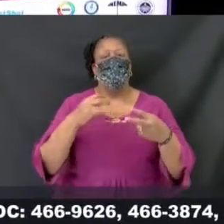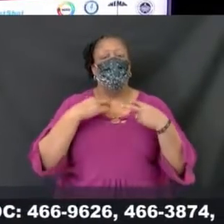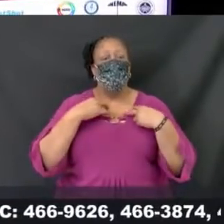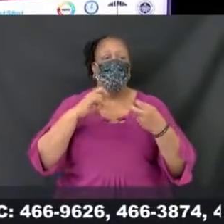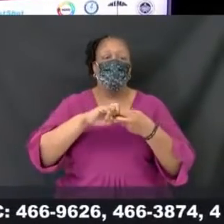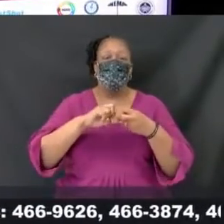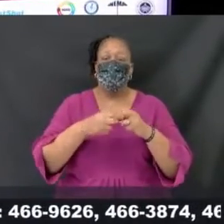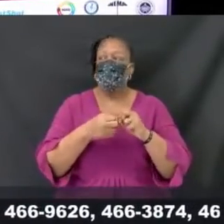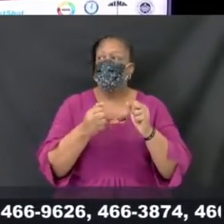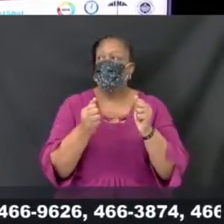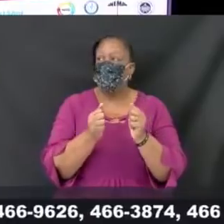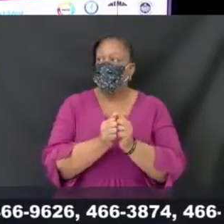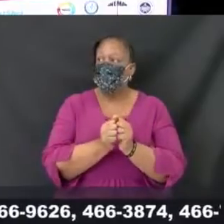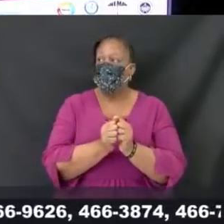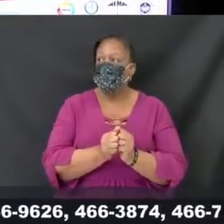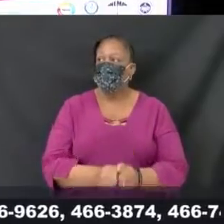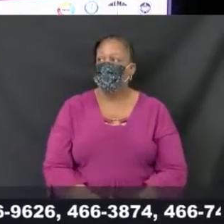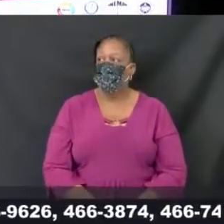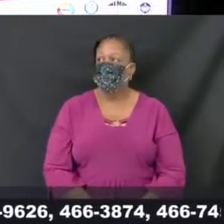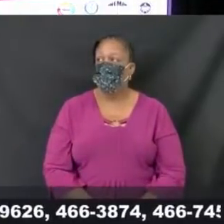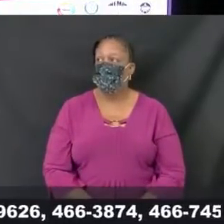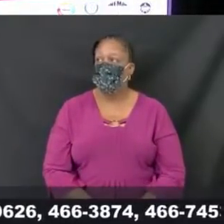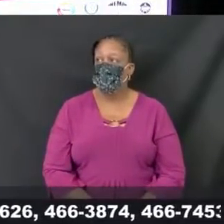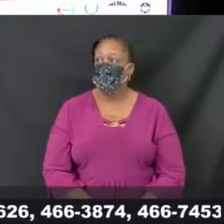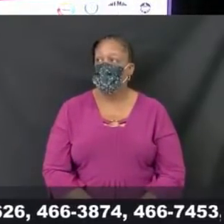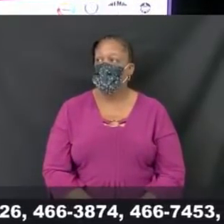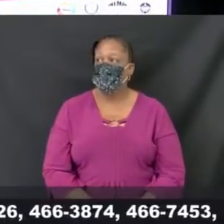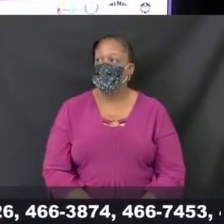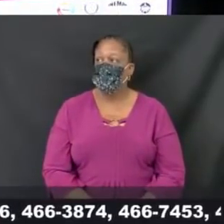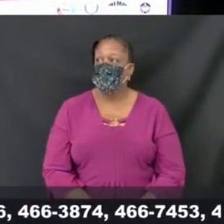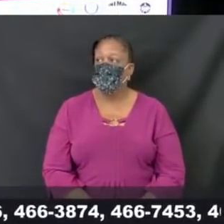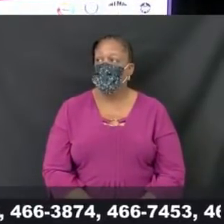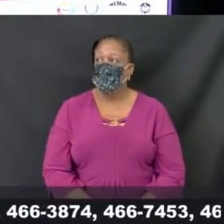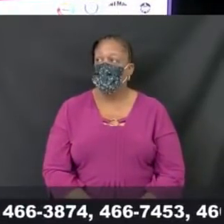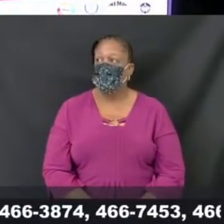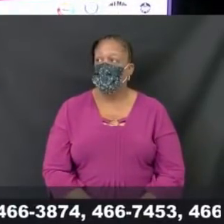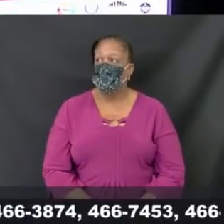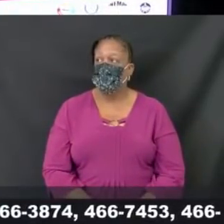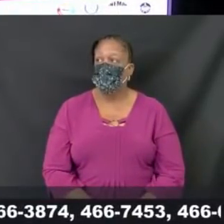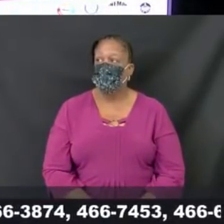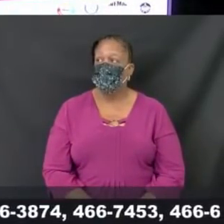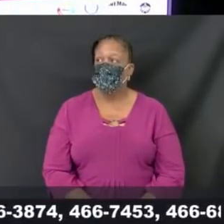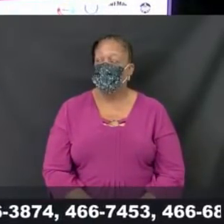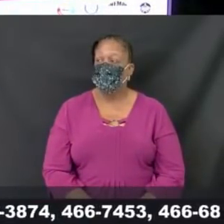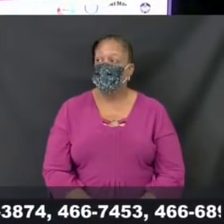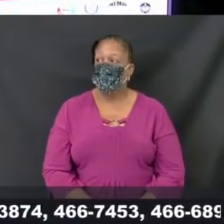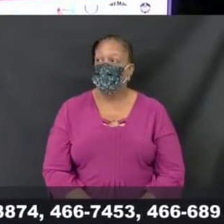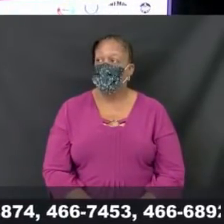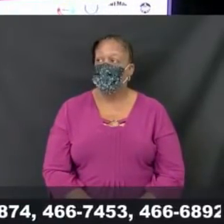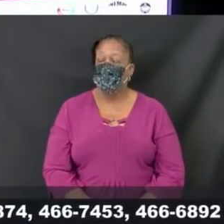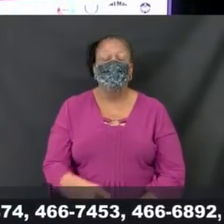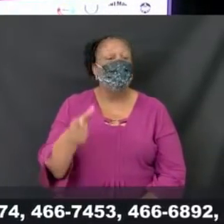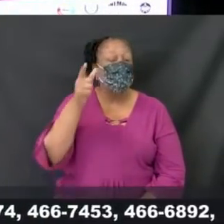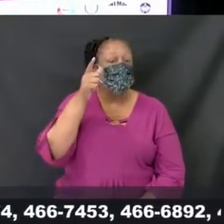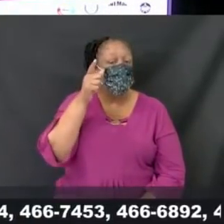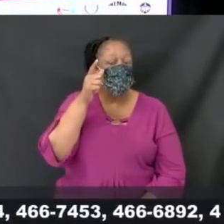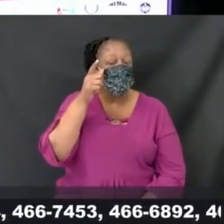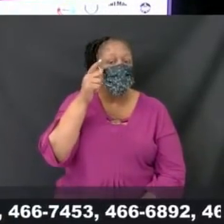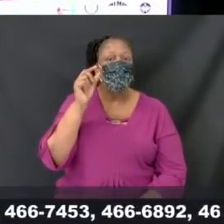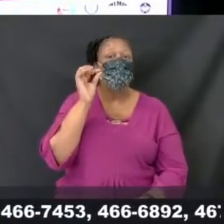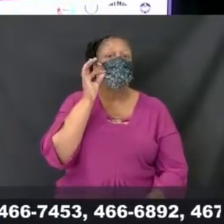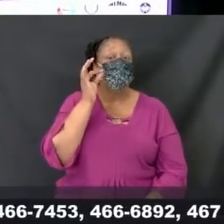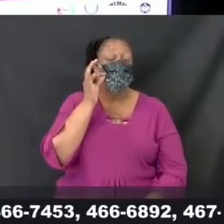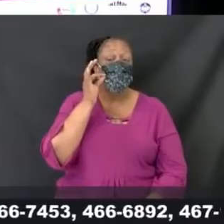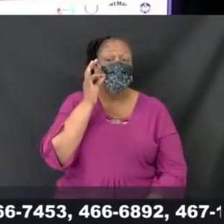particular global supply chain issues and response? We got to look at food security and